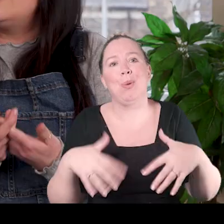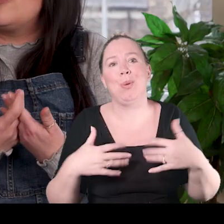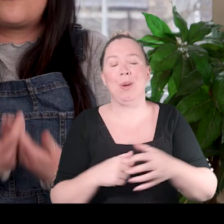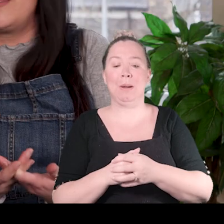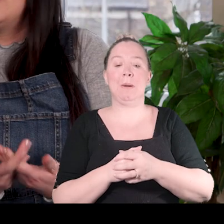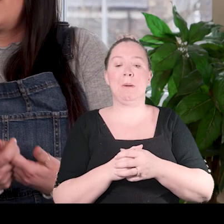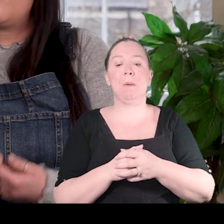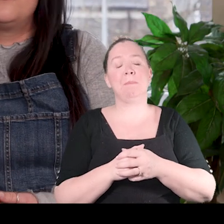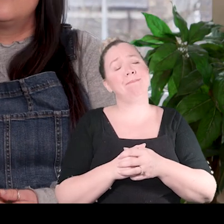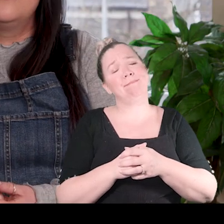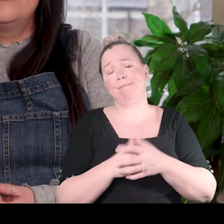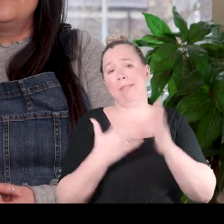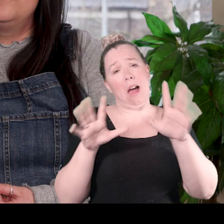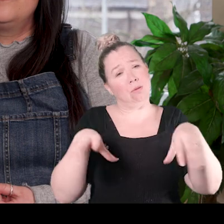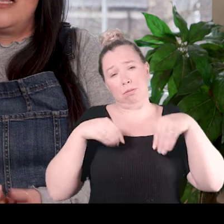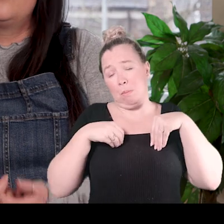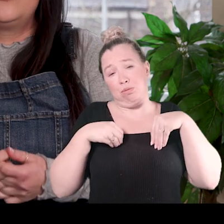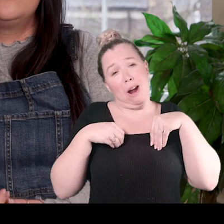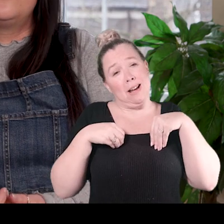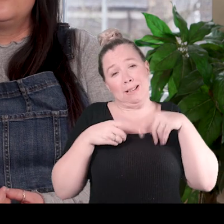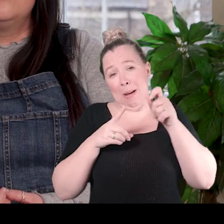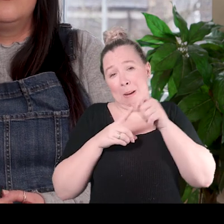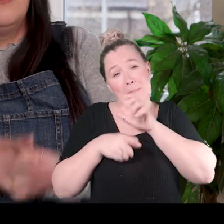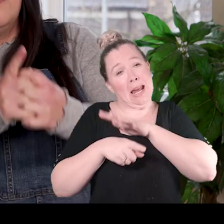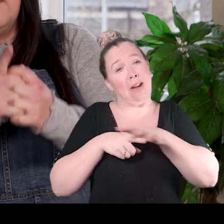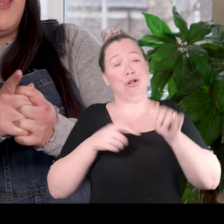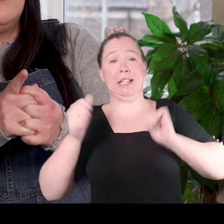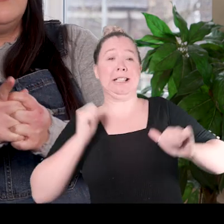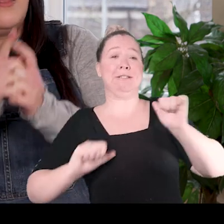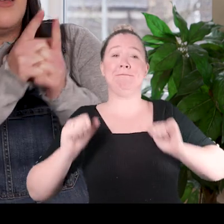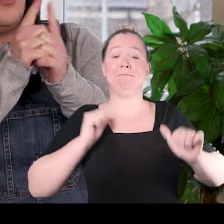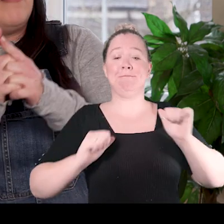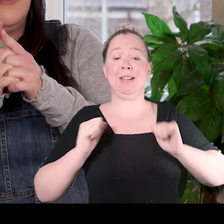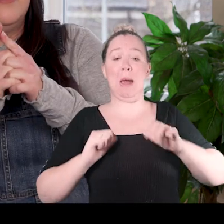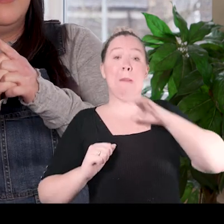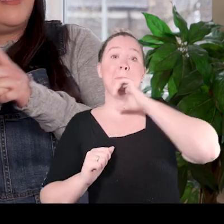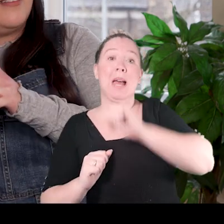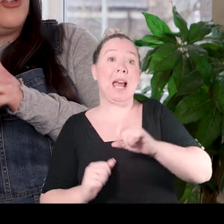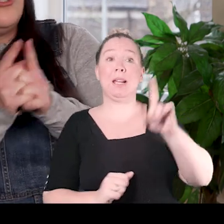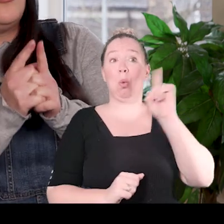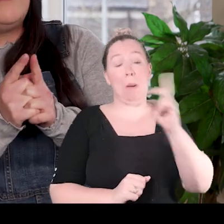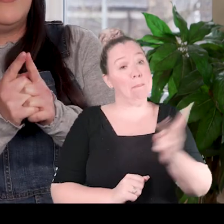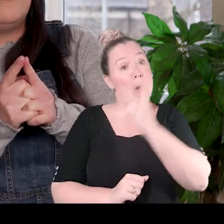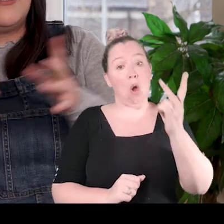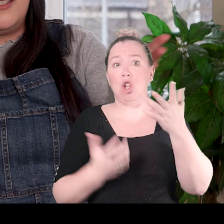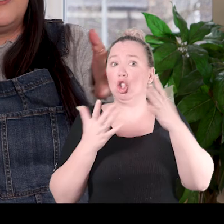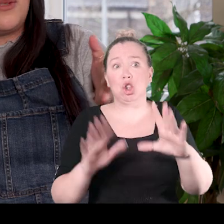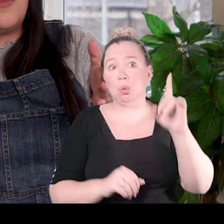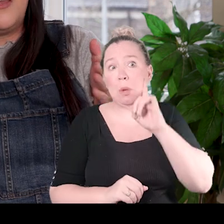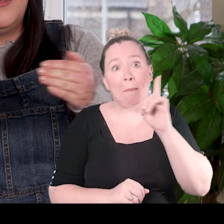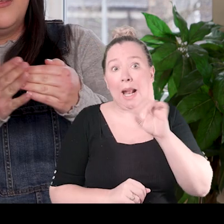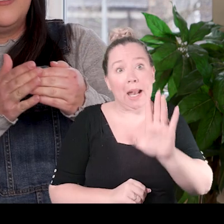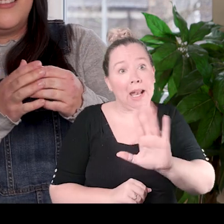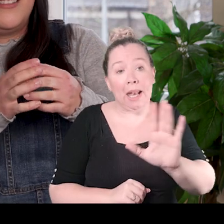We need to embrace period. Yes, we need that's exactly the word. Men and women, like not just women, because this